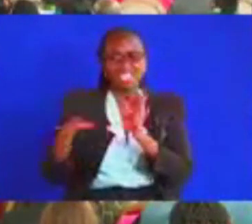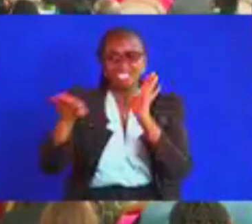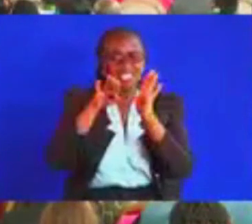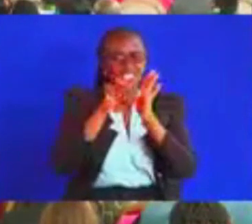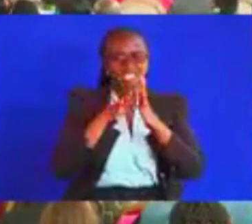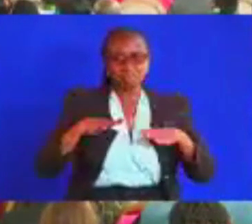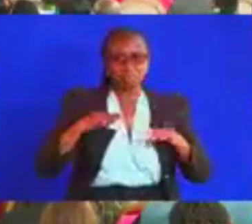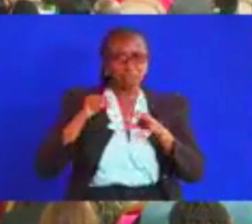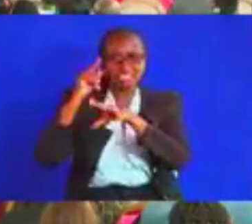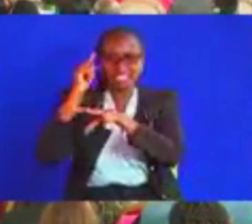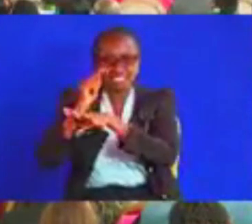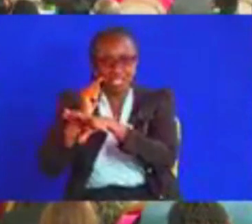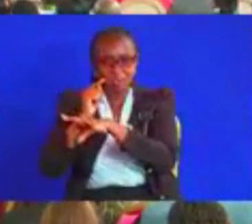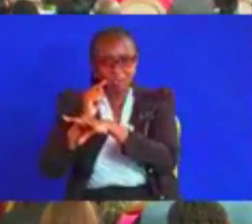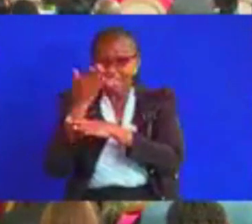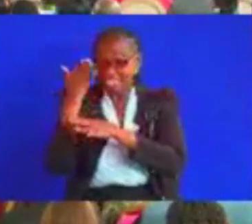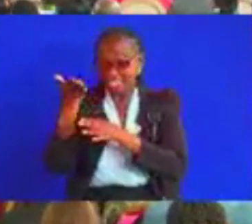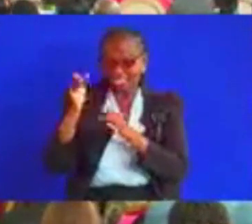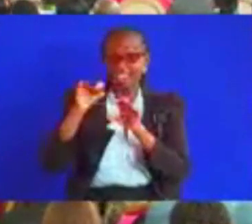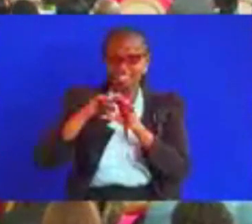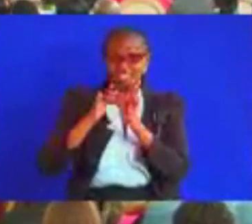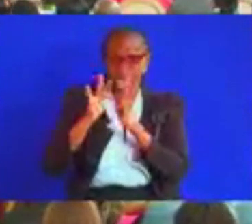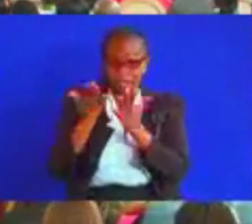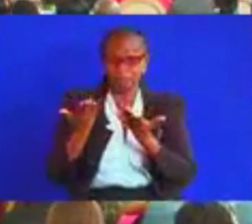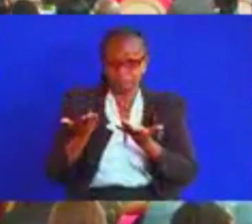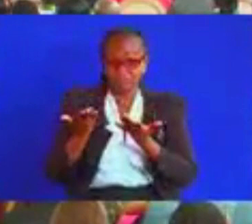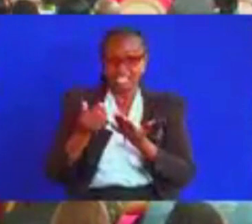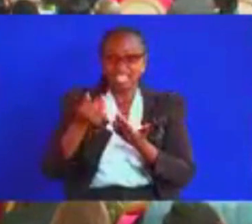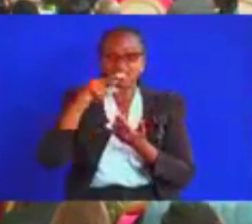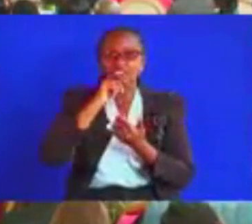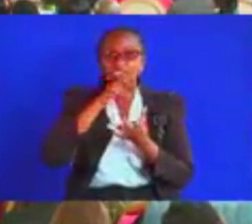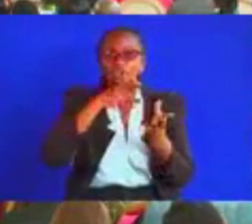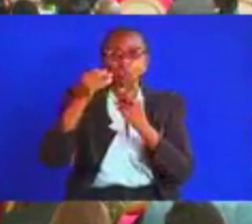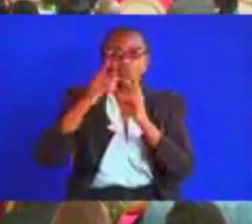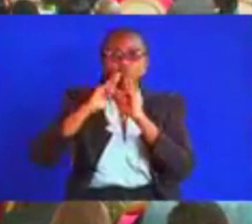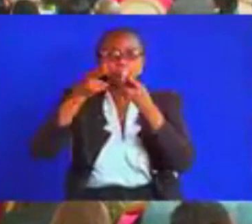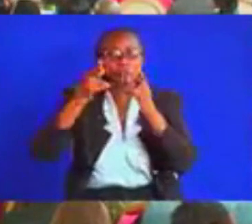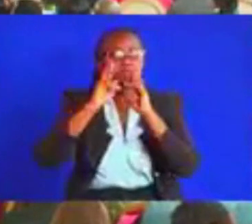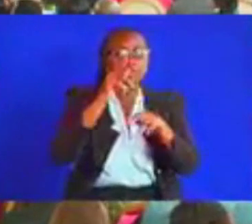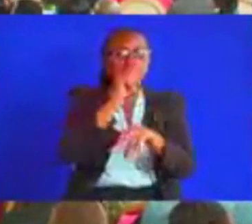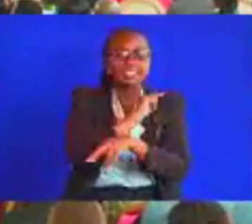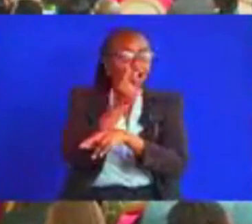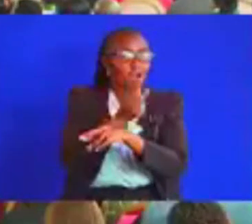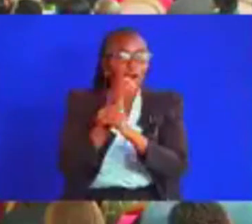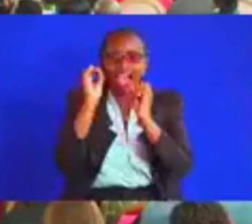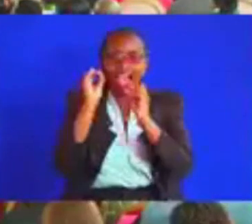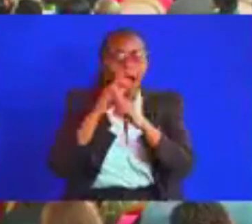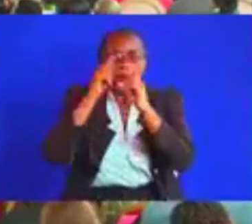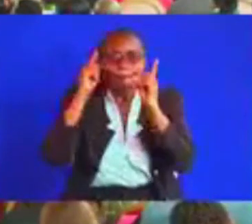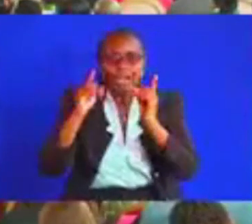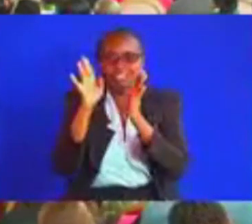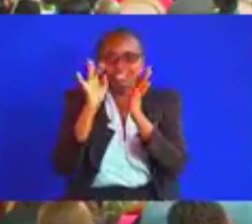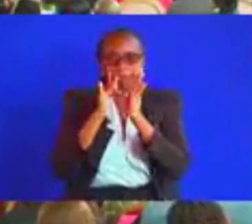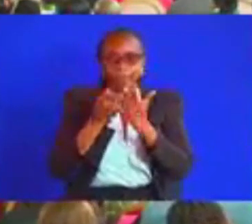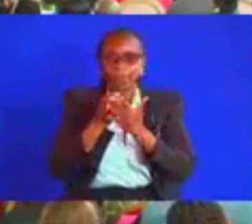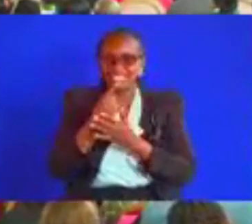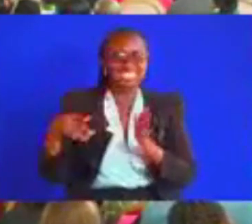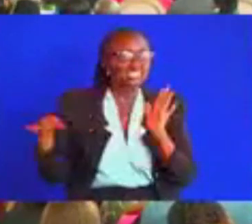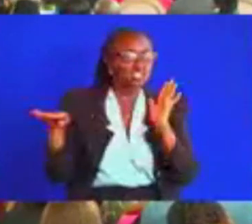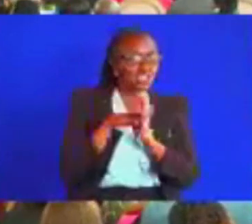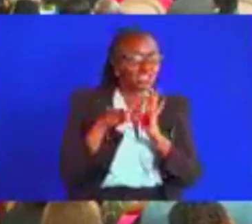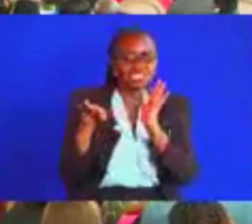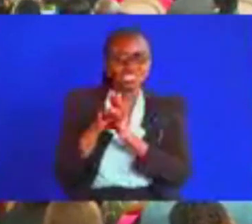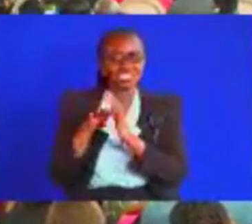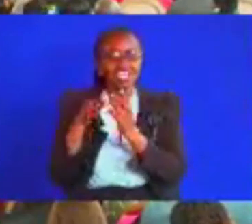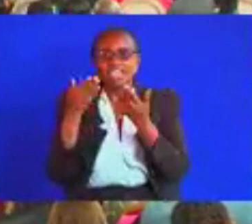temple. Is that in your Bible? He didn't just go and report them to the authority. The Bible says he made whip and he flogged them,